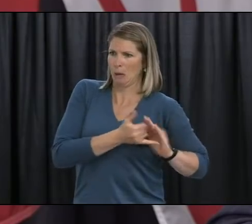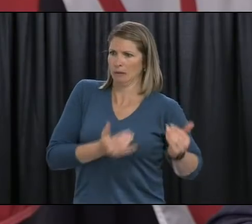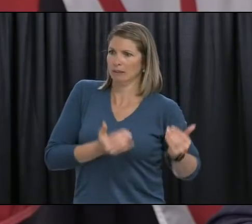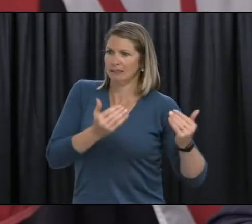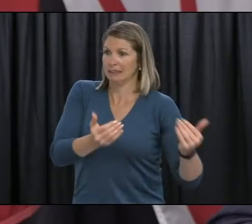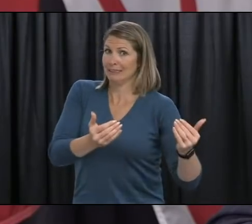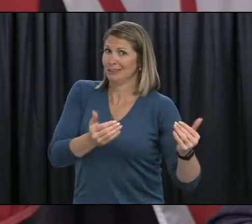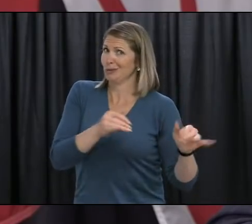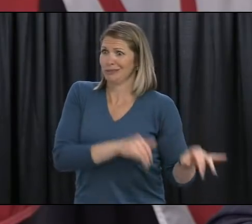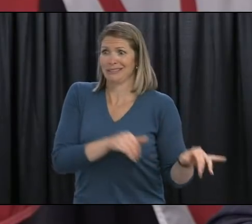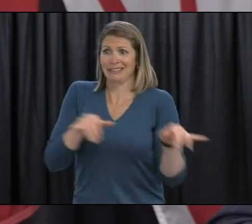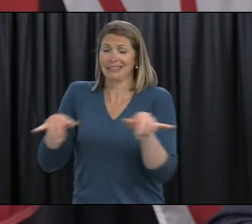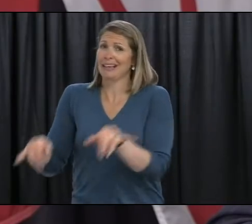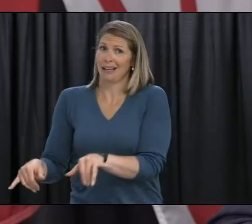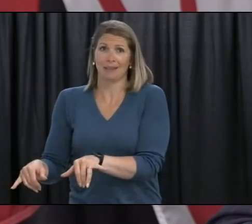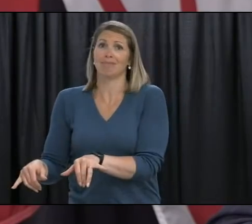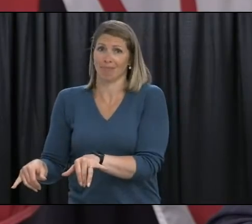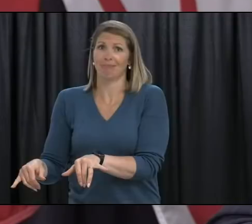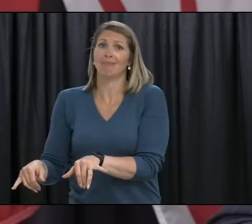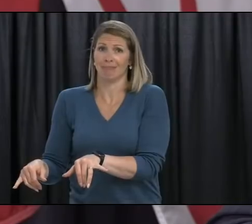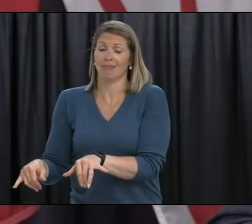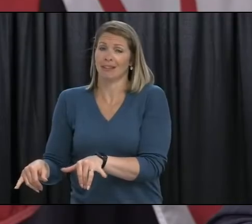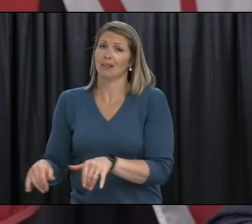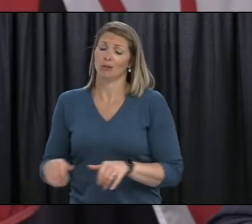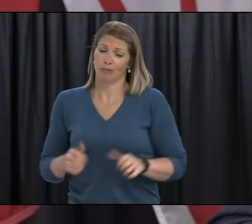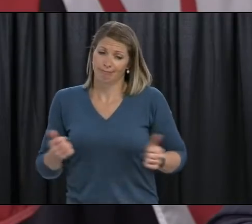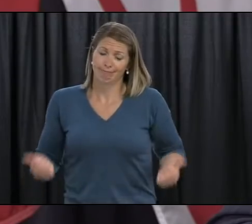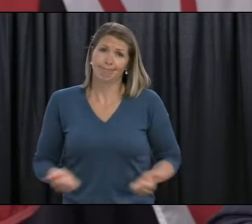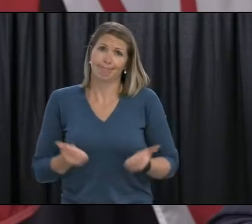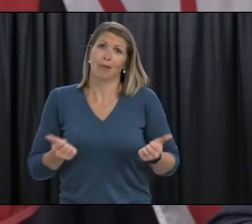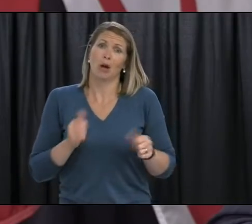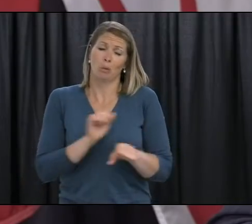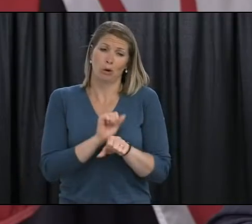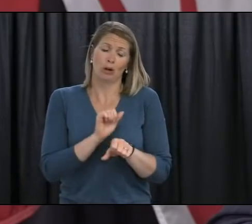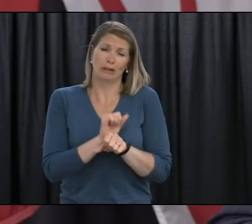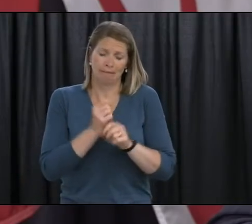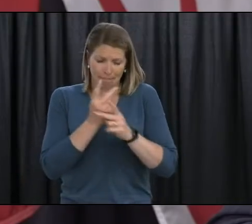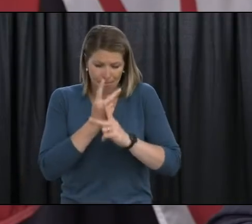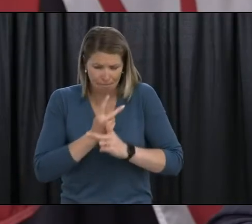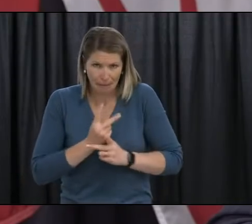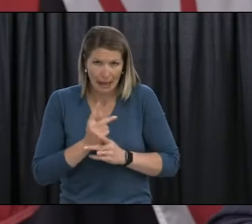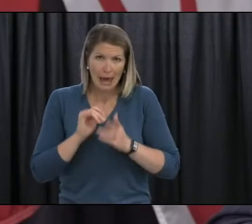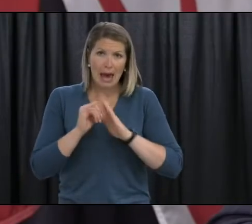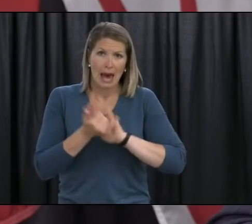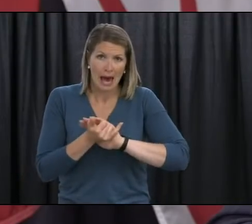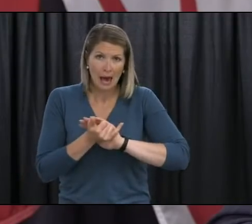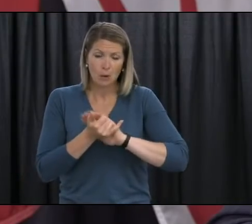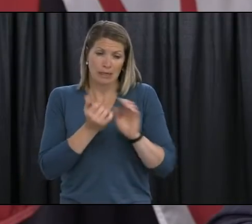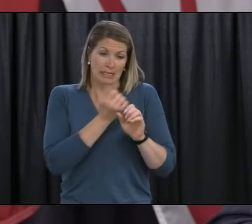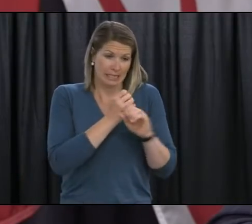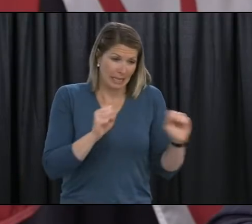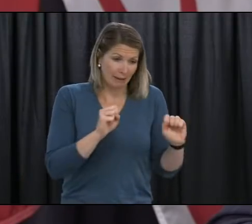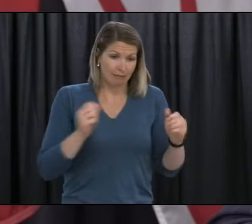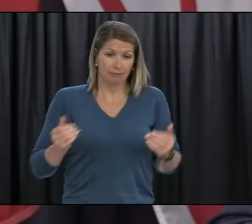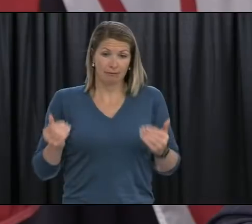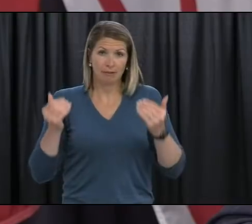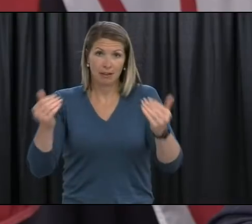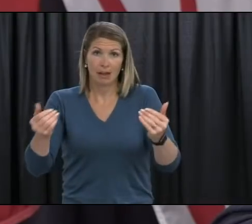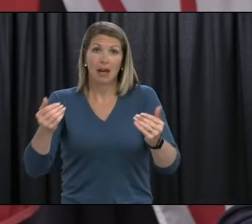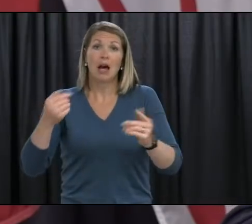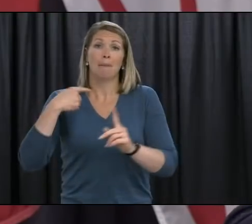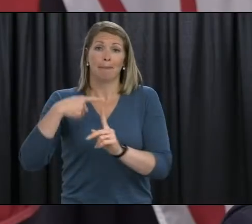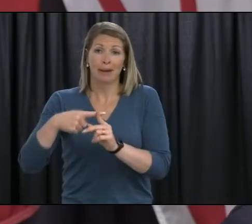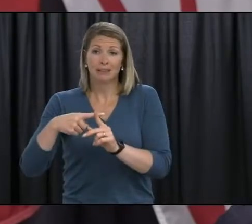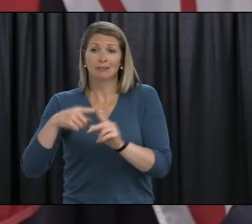work going into this, and this is really about, you know, providing some relief for, you know, residents in Newfoundland and Labrador, and all of us, you know,